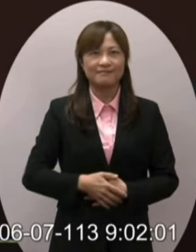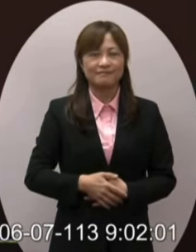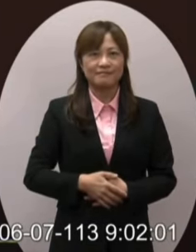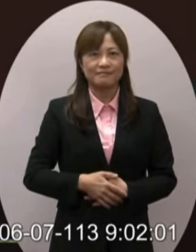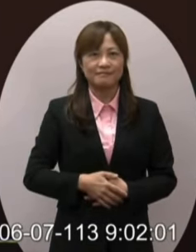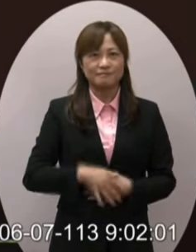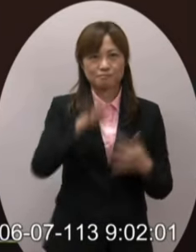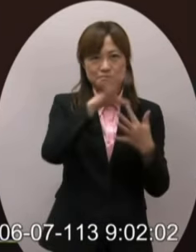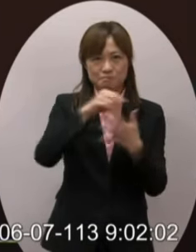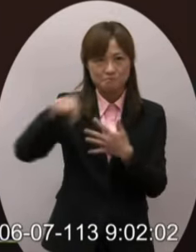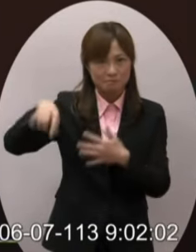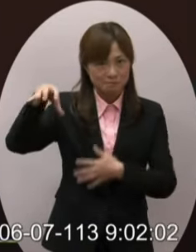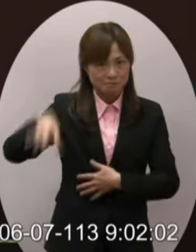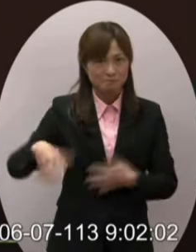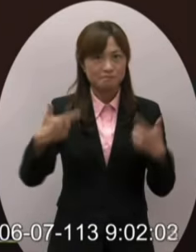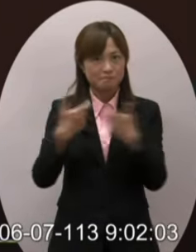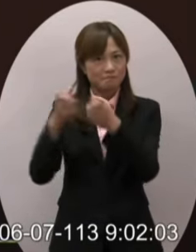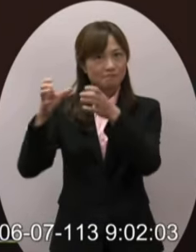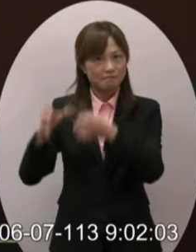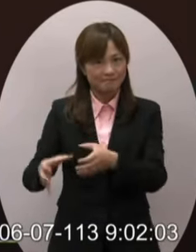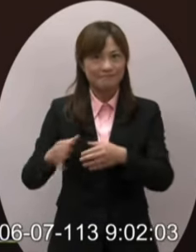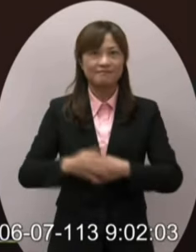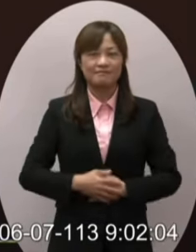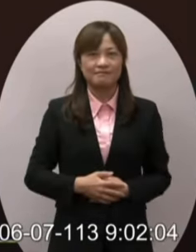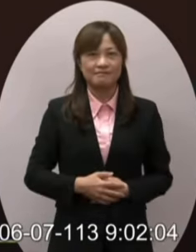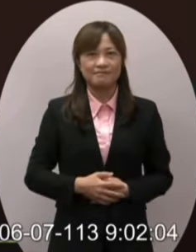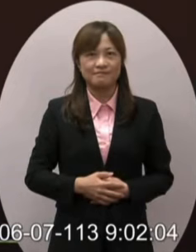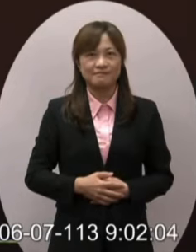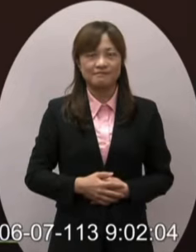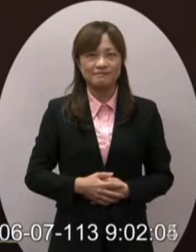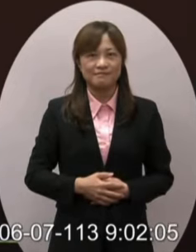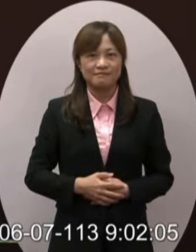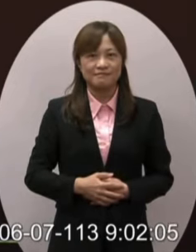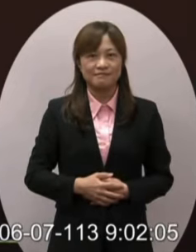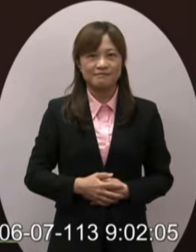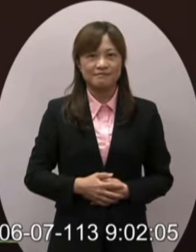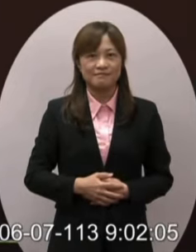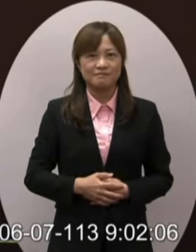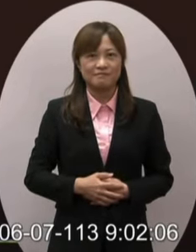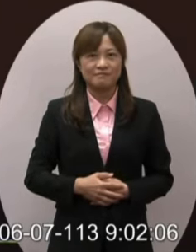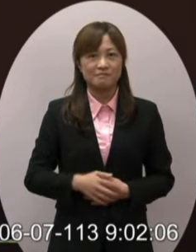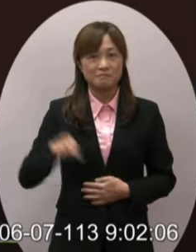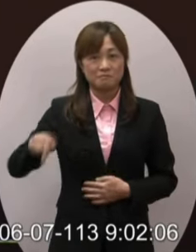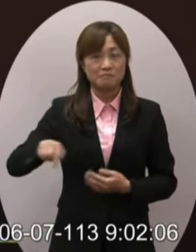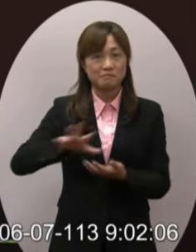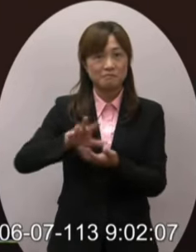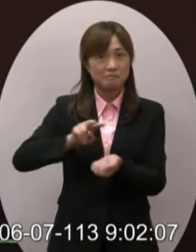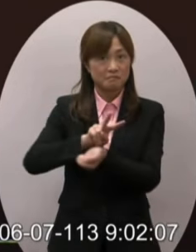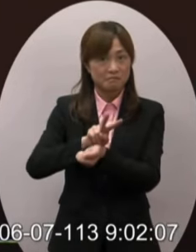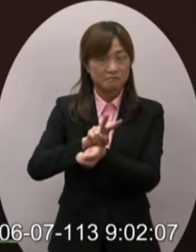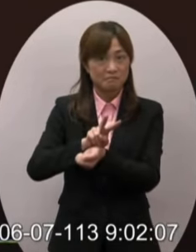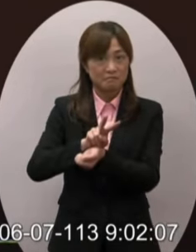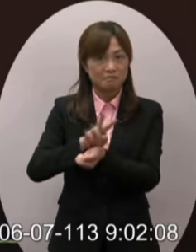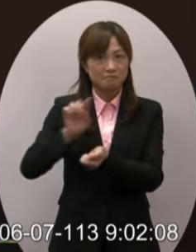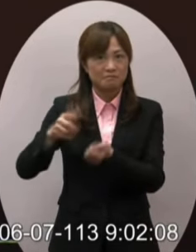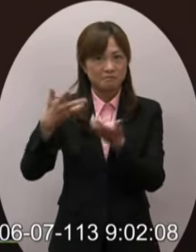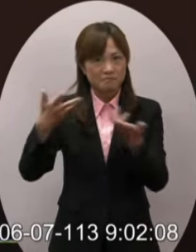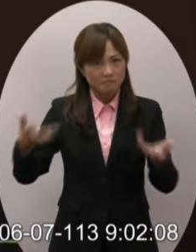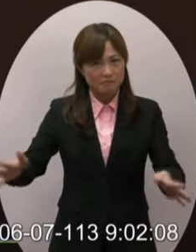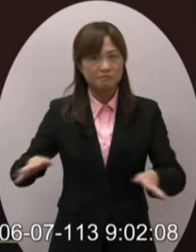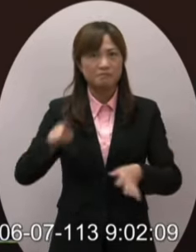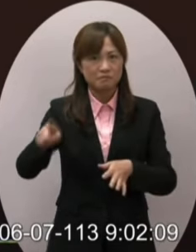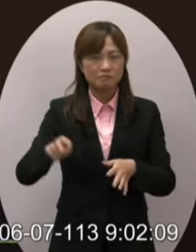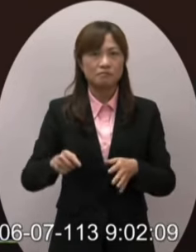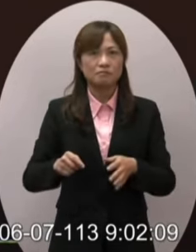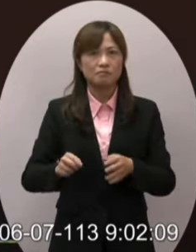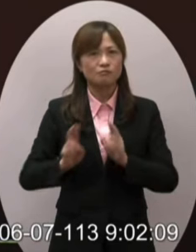NVIDIA Research Center in my hometown, Yunlin. Yunlin County has abundant water and power supply,